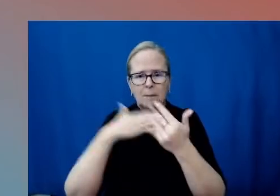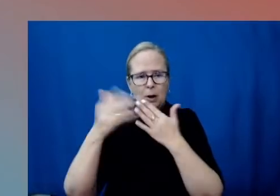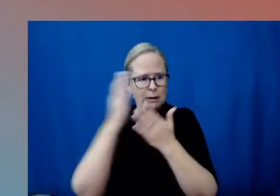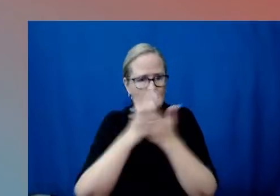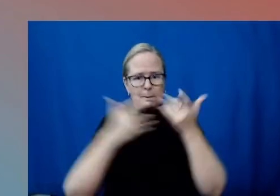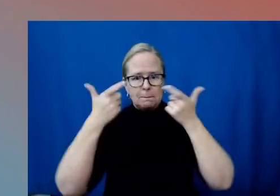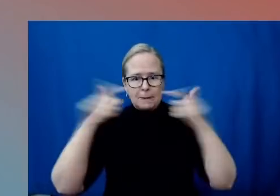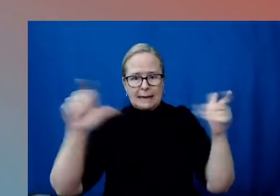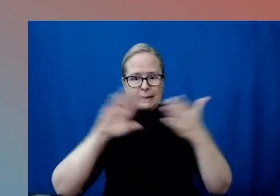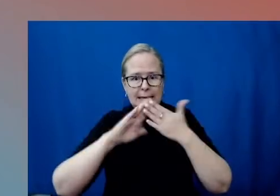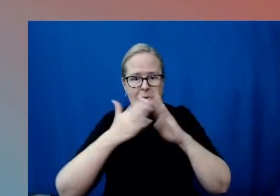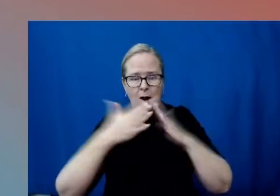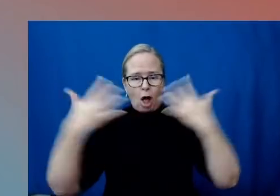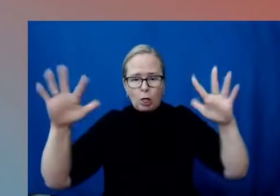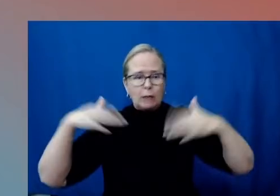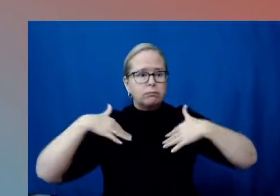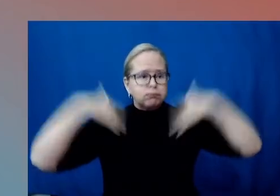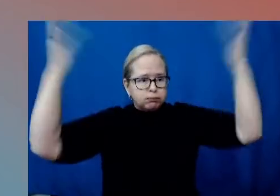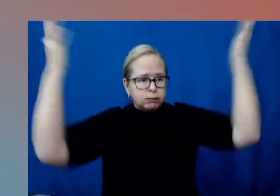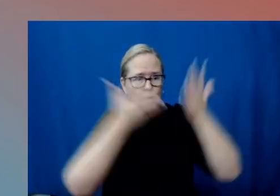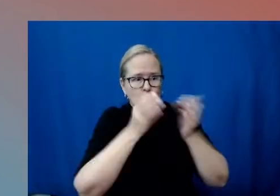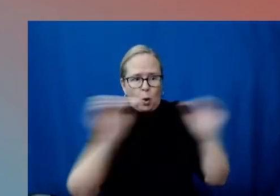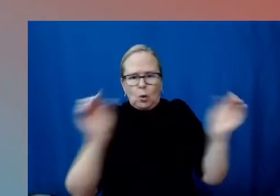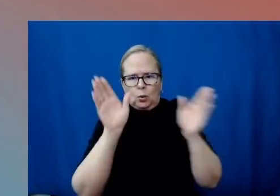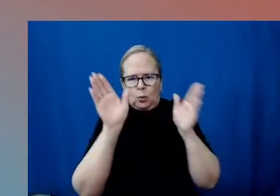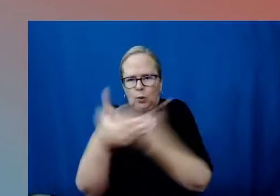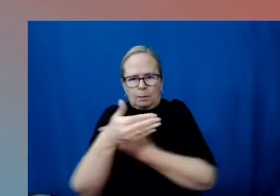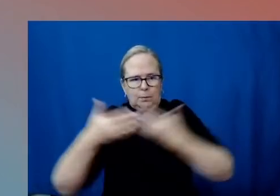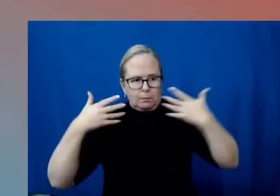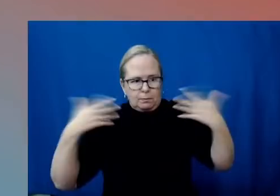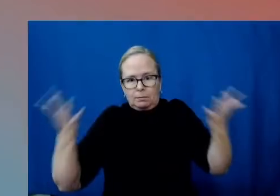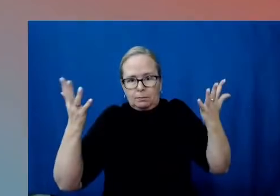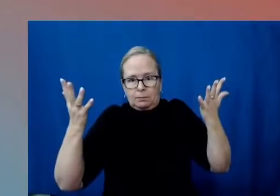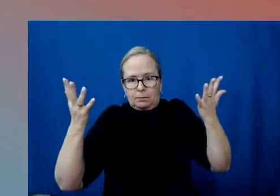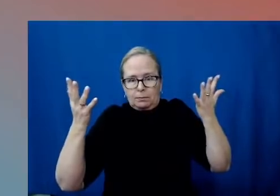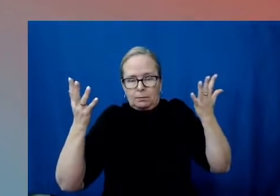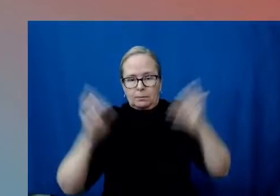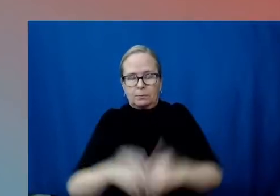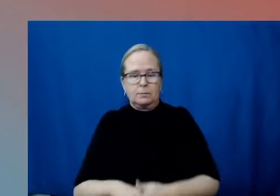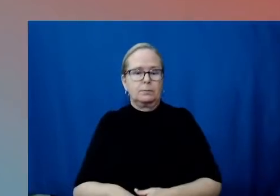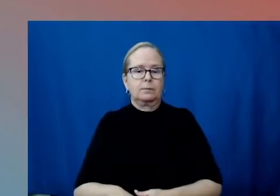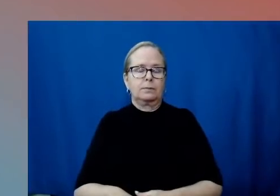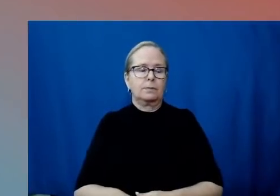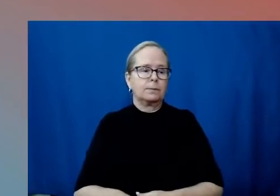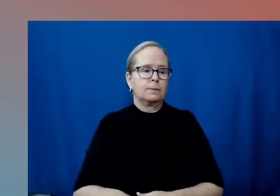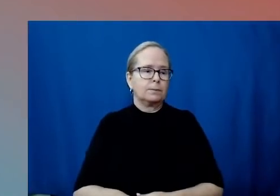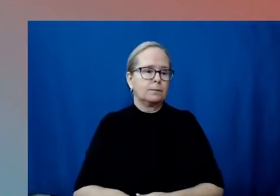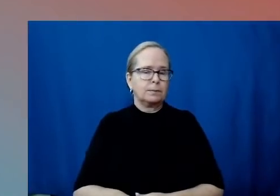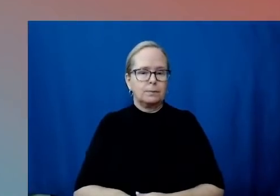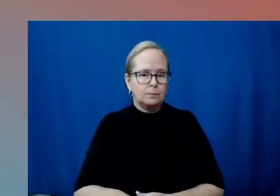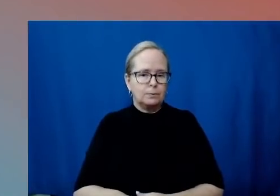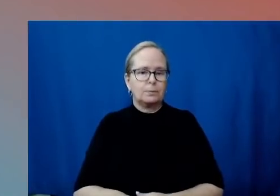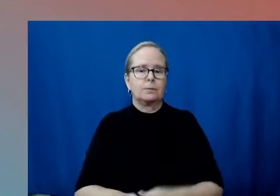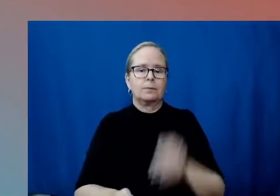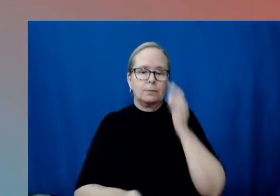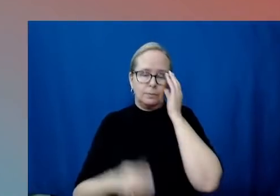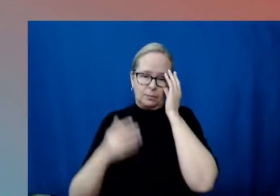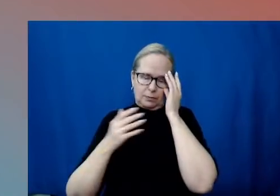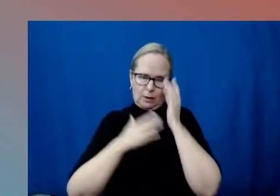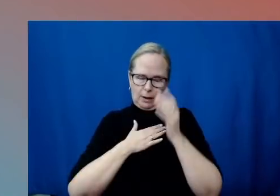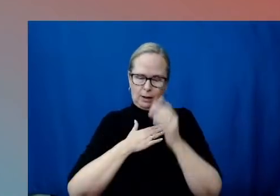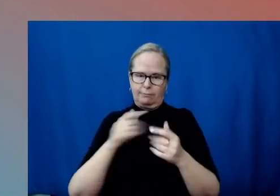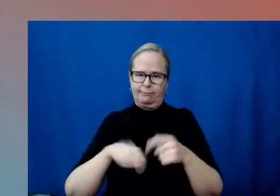of our major centers are literally drowning. So I just, and I think in the end, the last thing I just want to say is